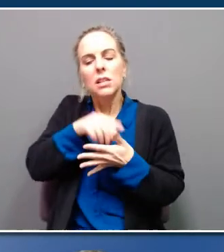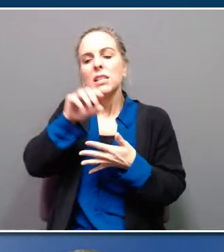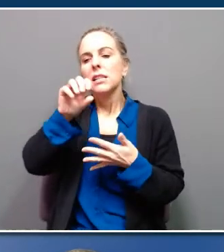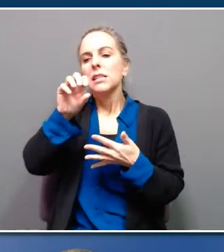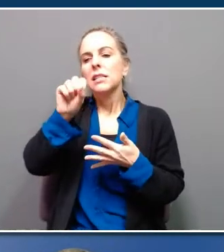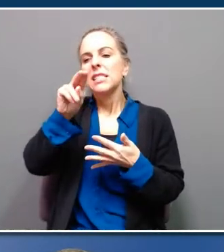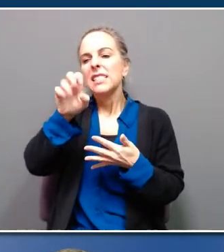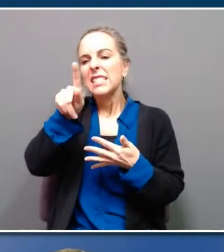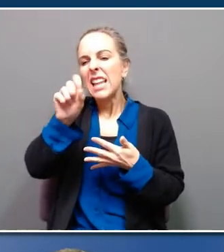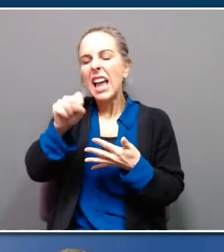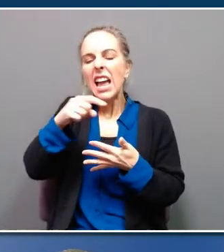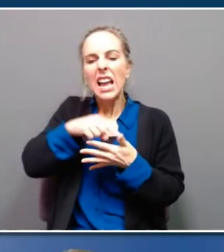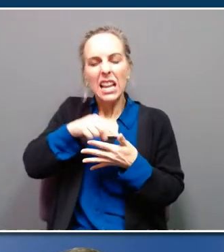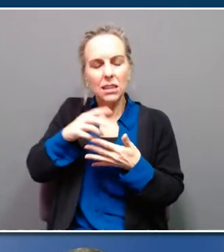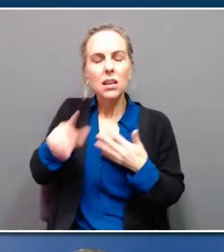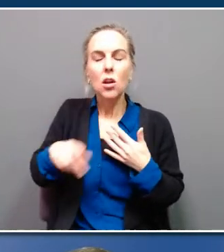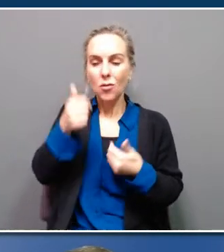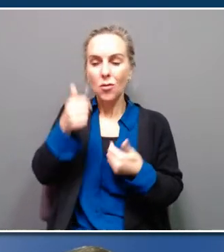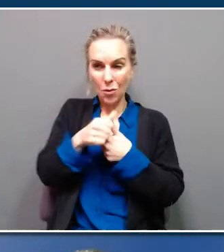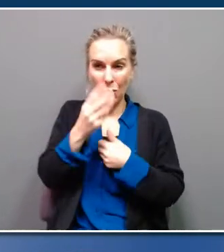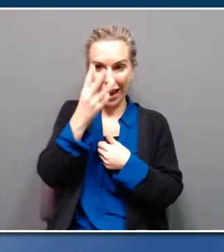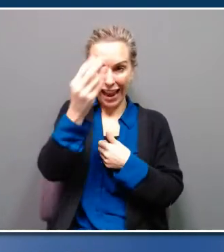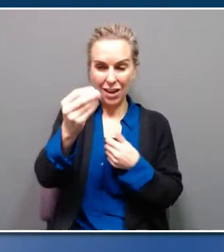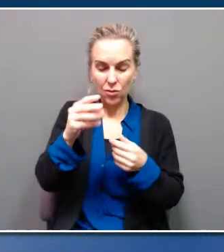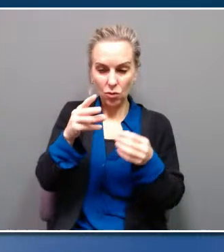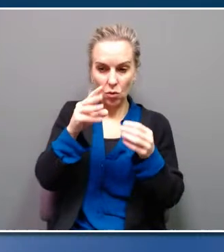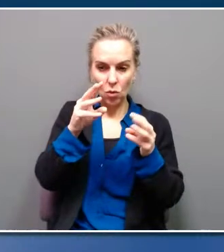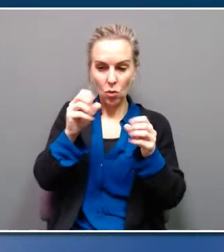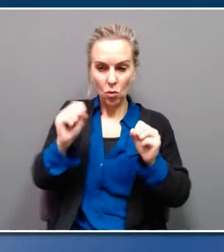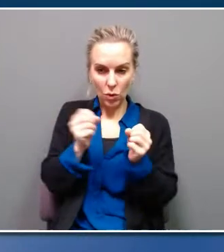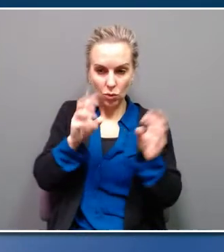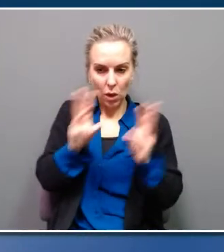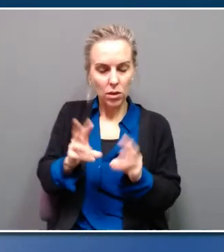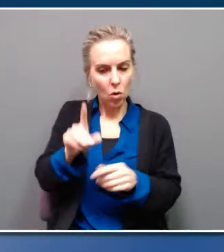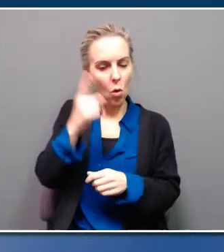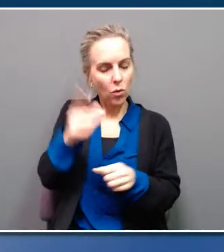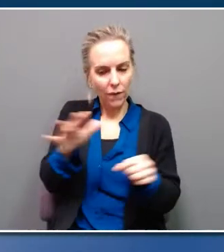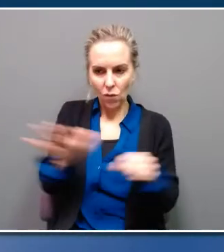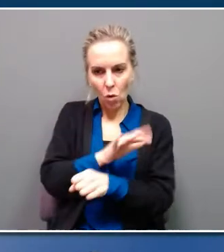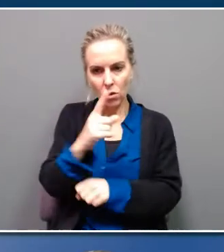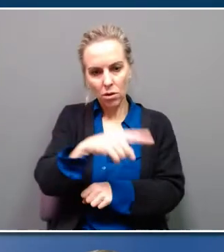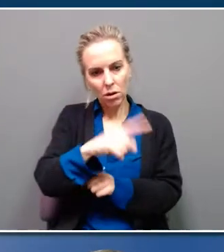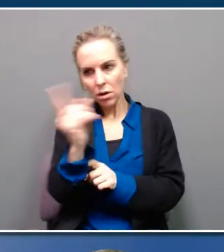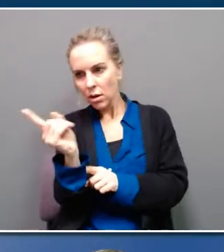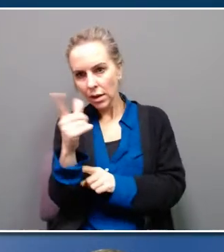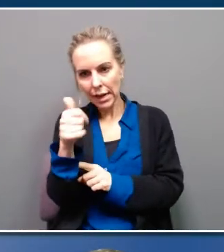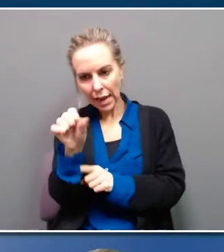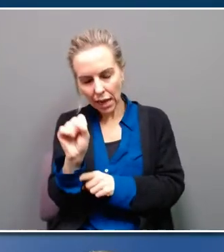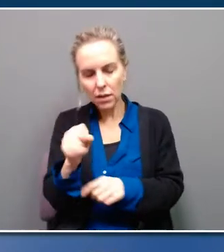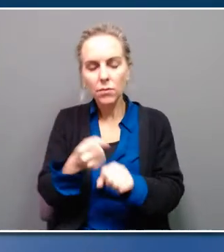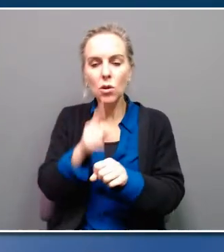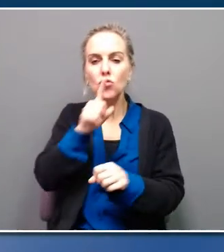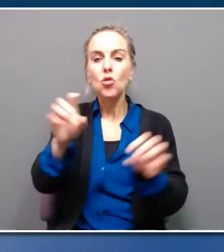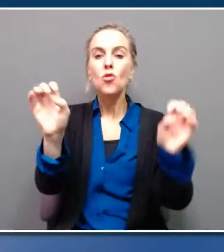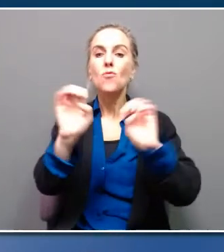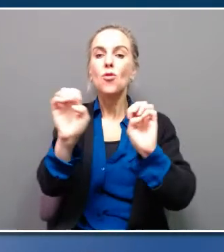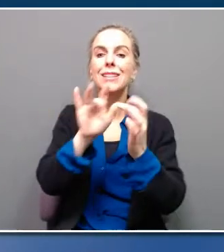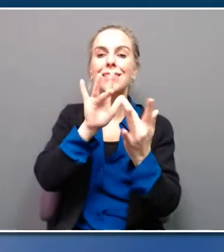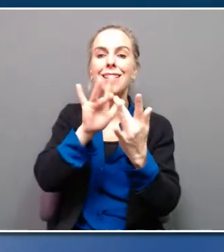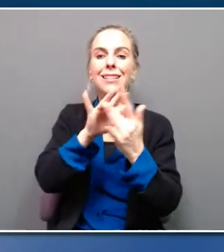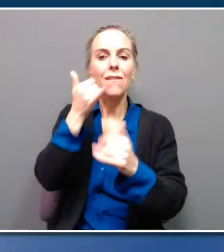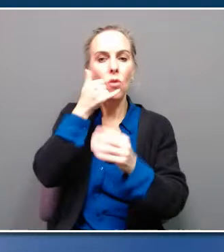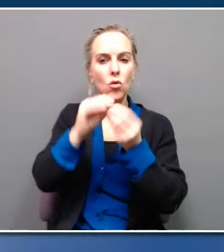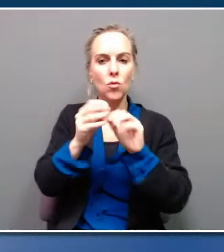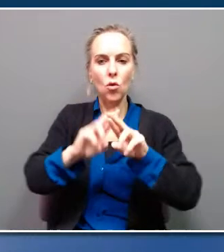when you're going out in winter weather, you need a full tank of gas. Ensure that emergency contact numbers are readily available. They should be in